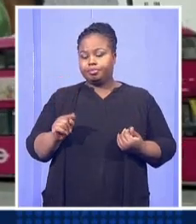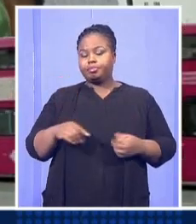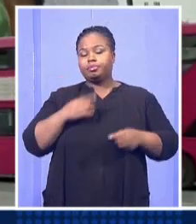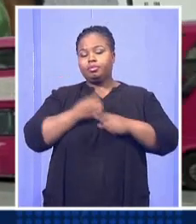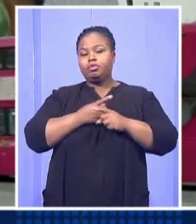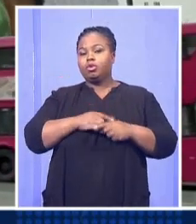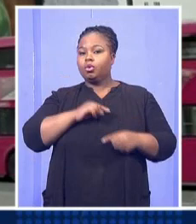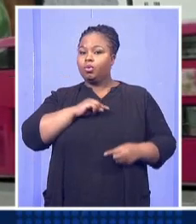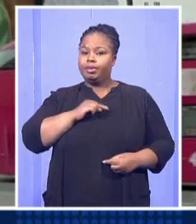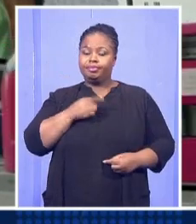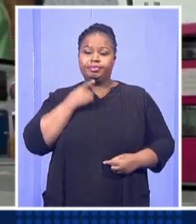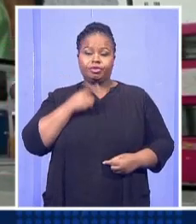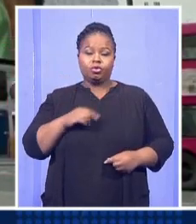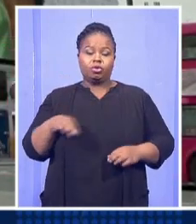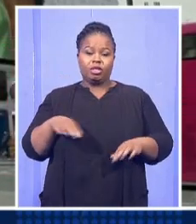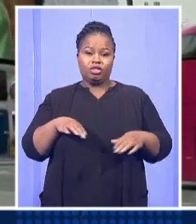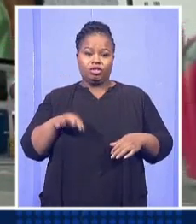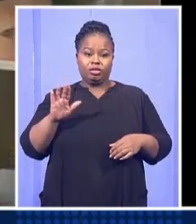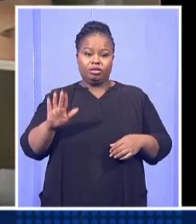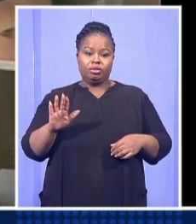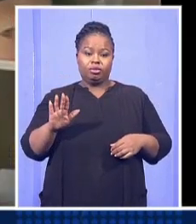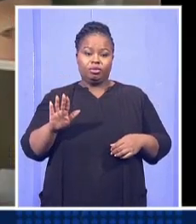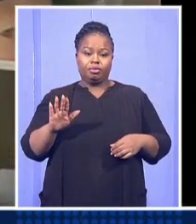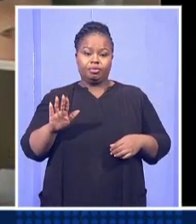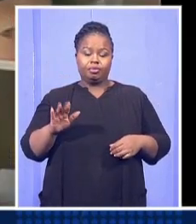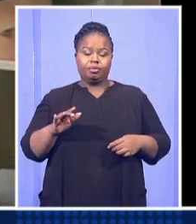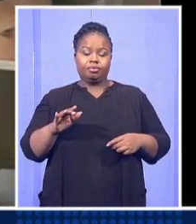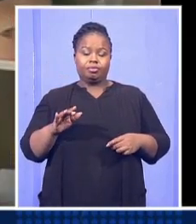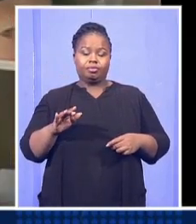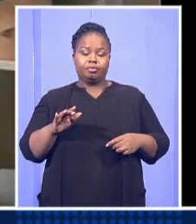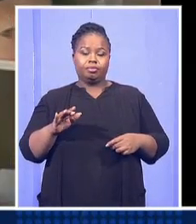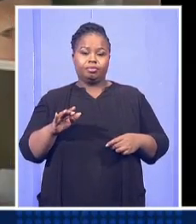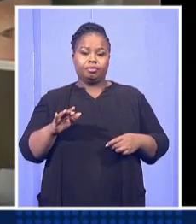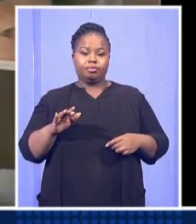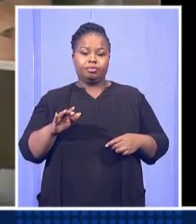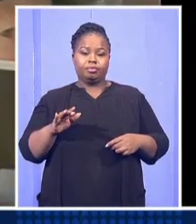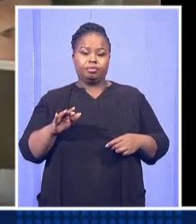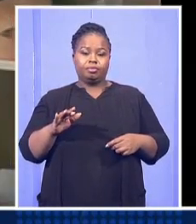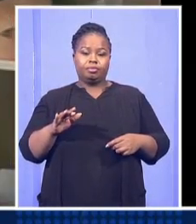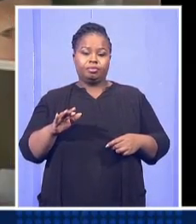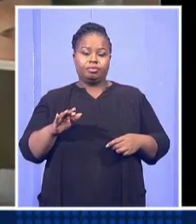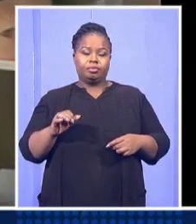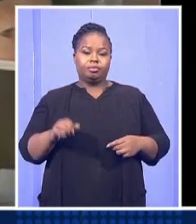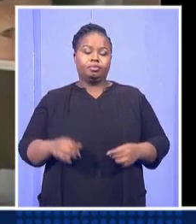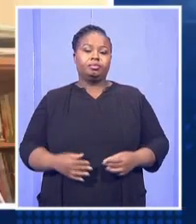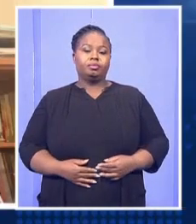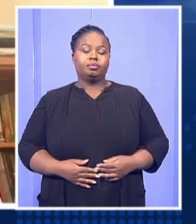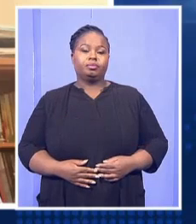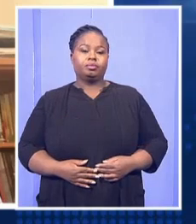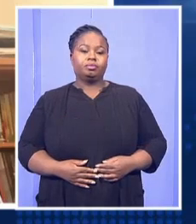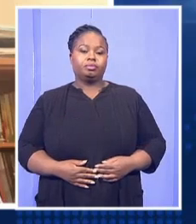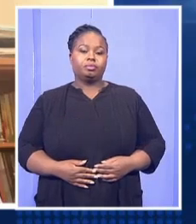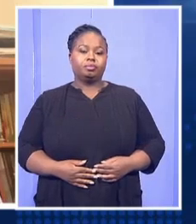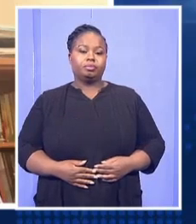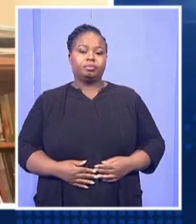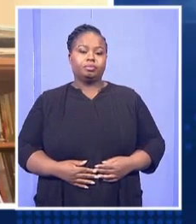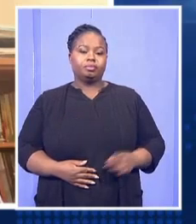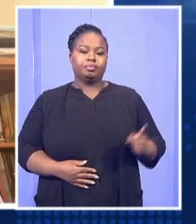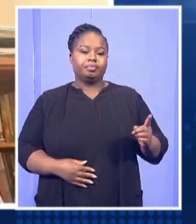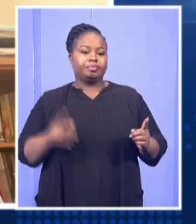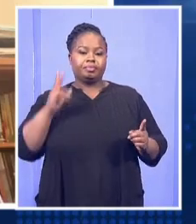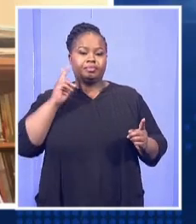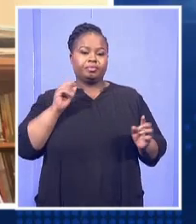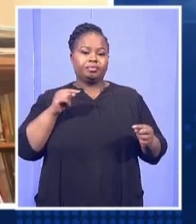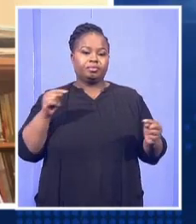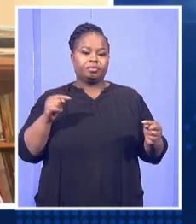whose actions and those even whose ancestors are majorly responsible for this. Okay, I think you're struggling to hear me because